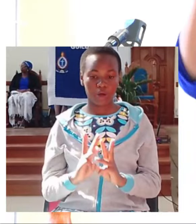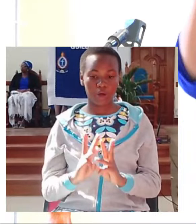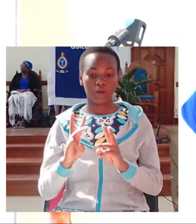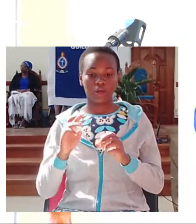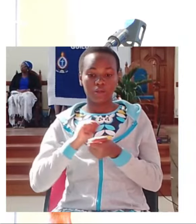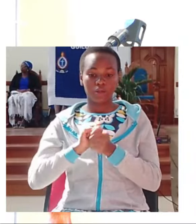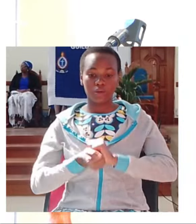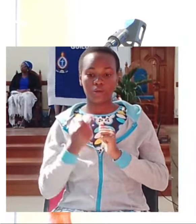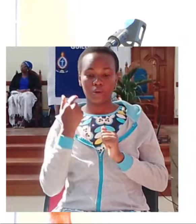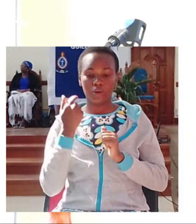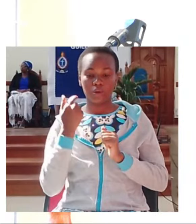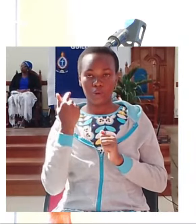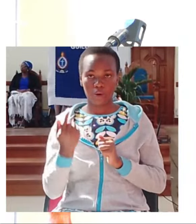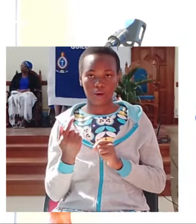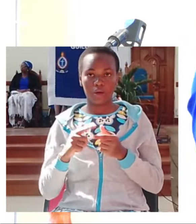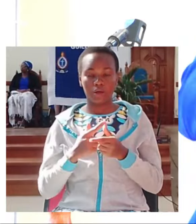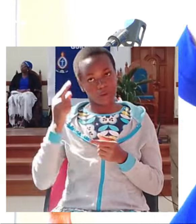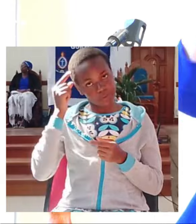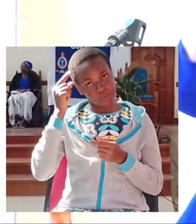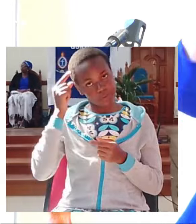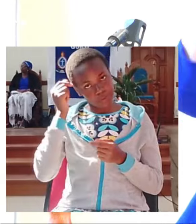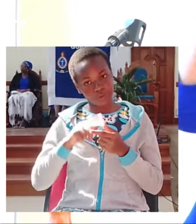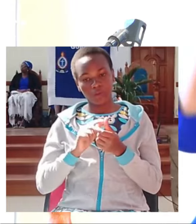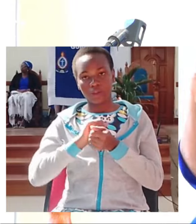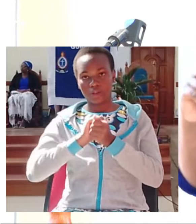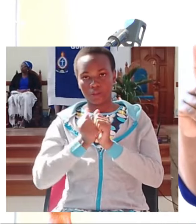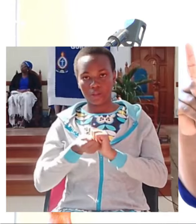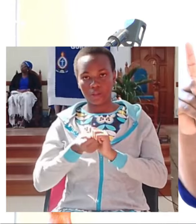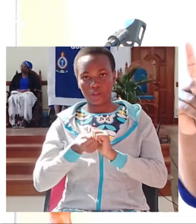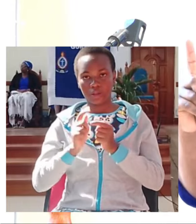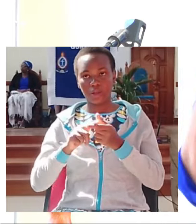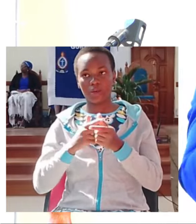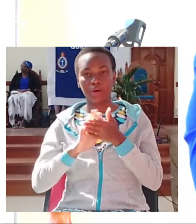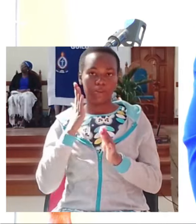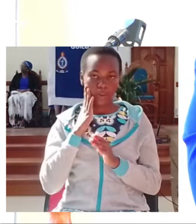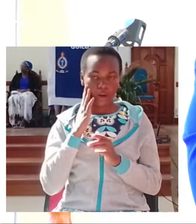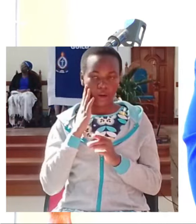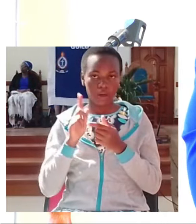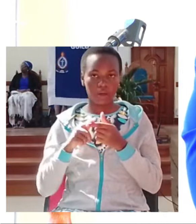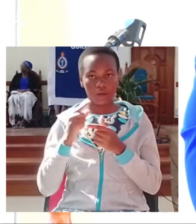a single hair in your head to either turn black or gray.